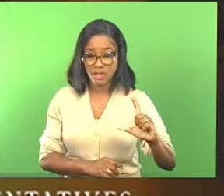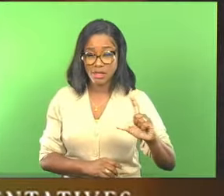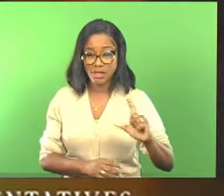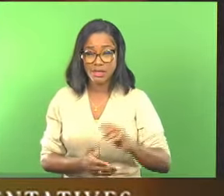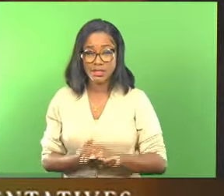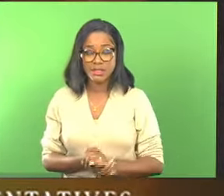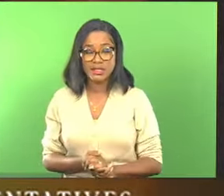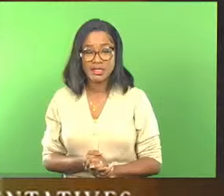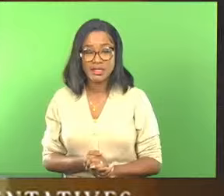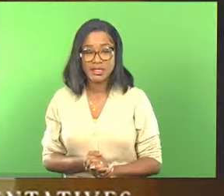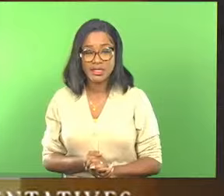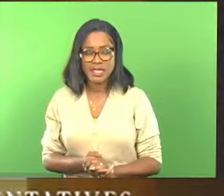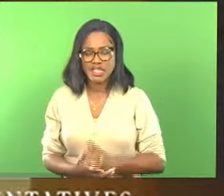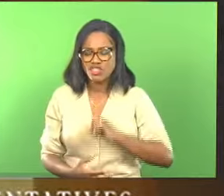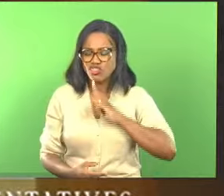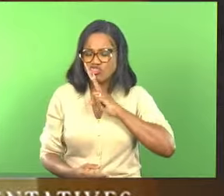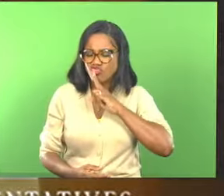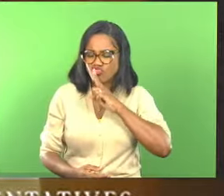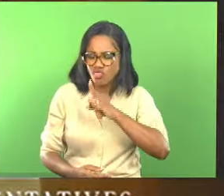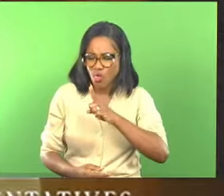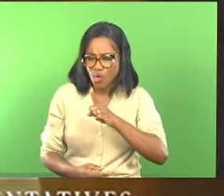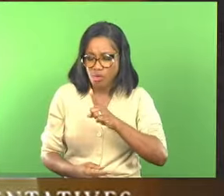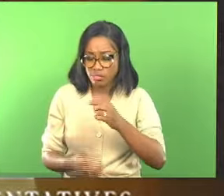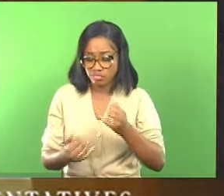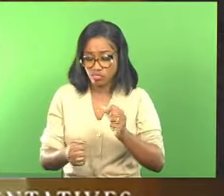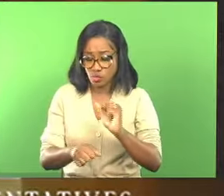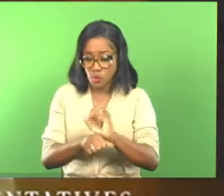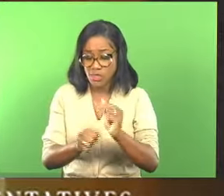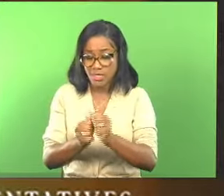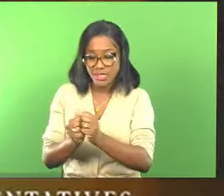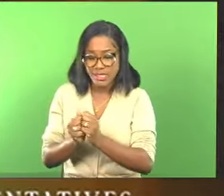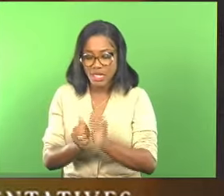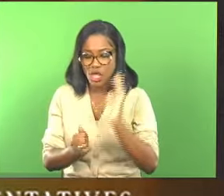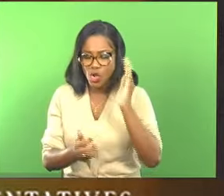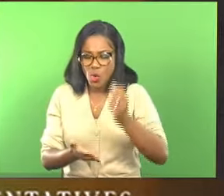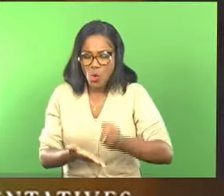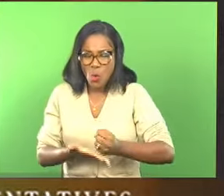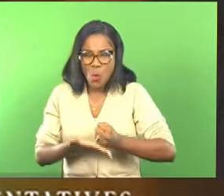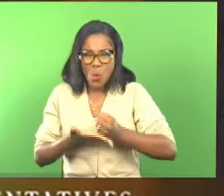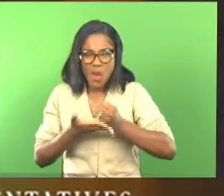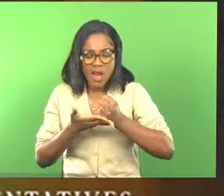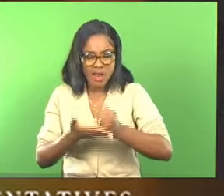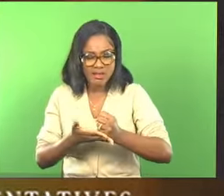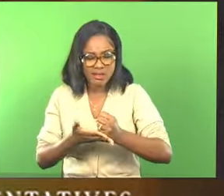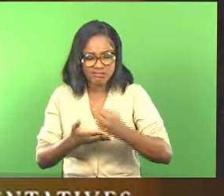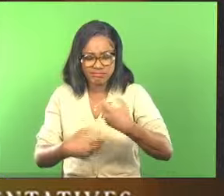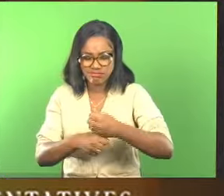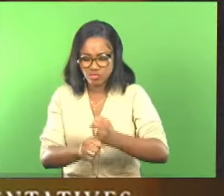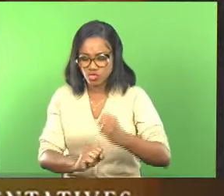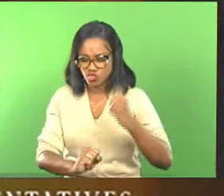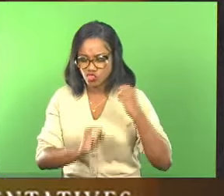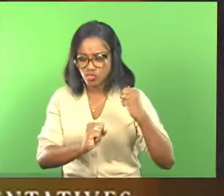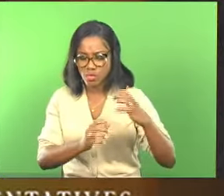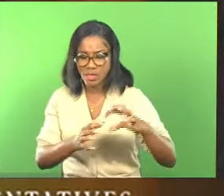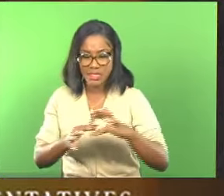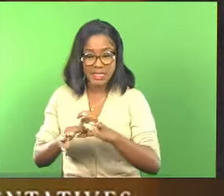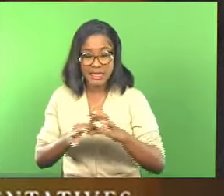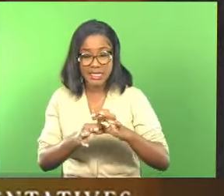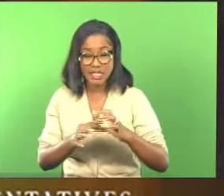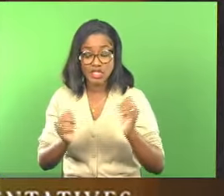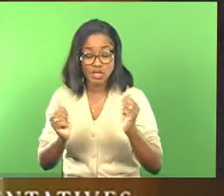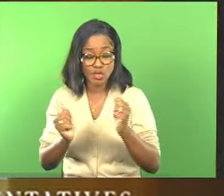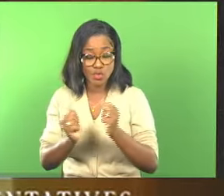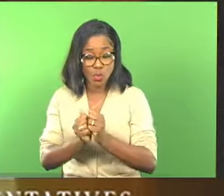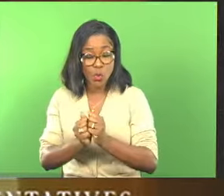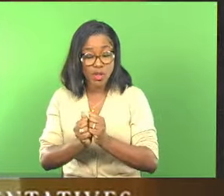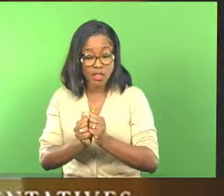our ties will help us forge a stronger connection with the wider region,